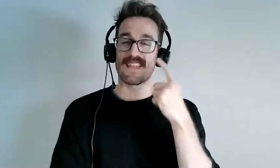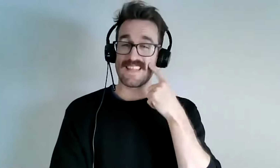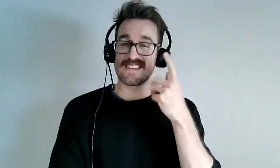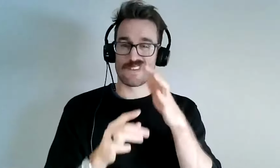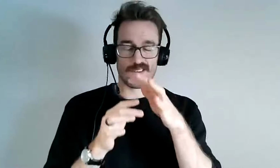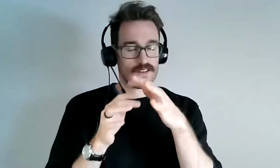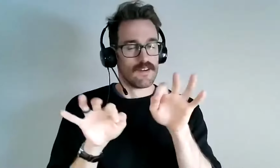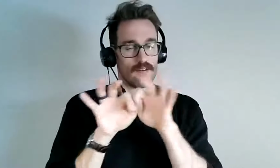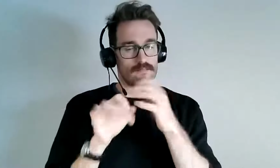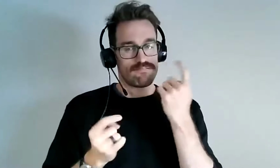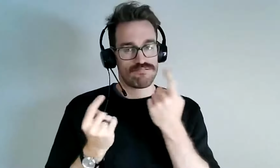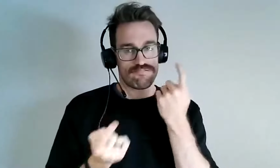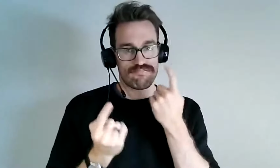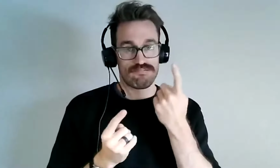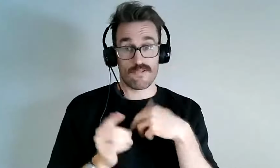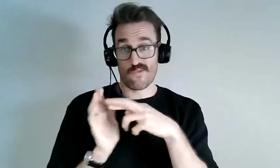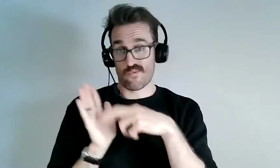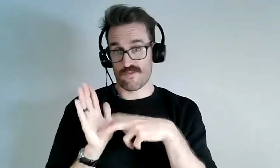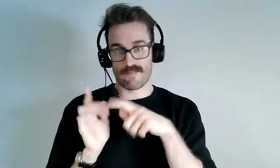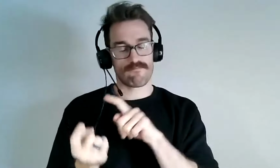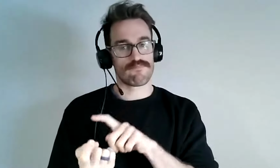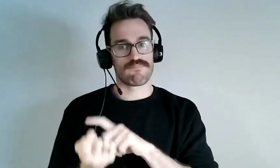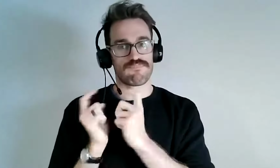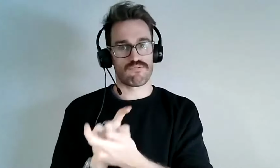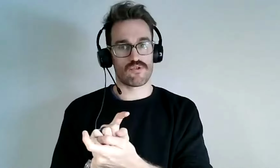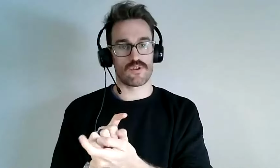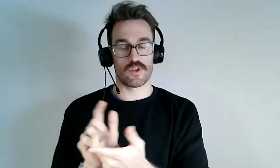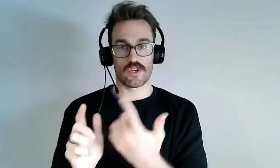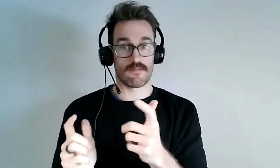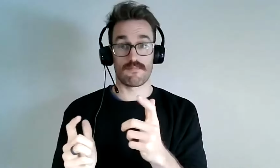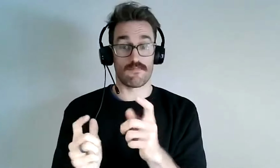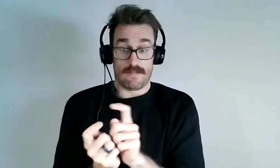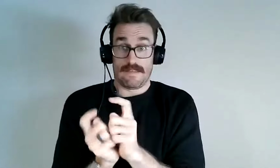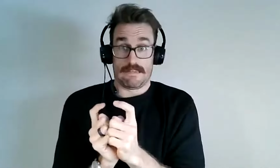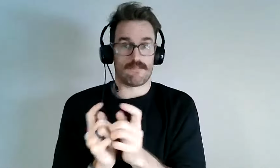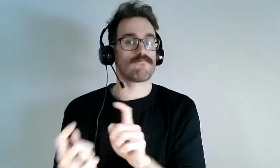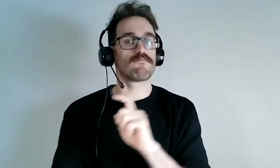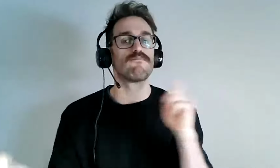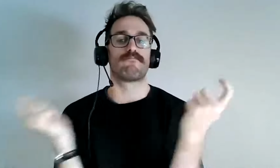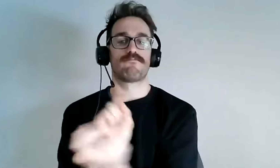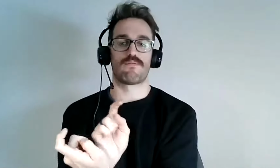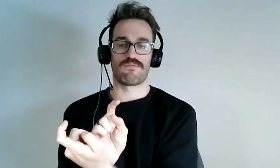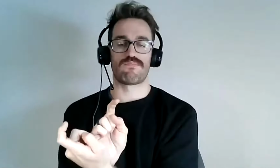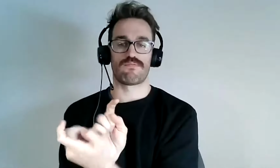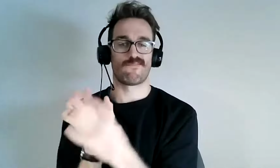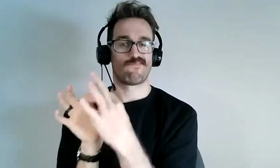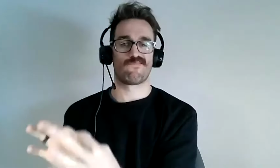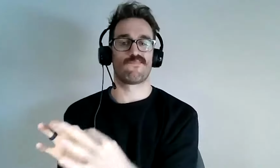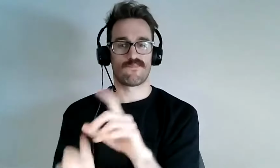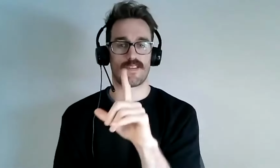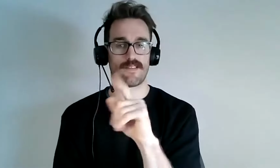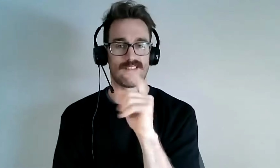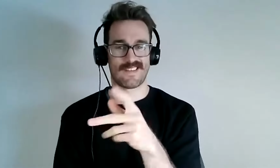about, changing the rules really hugely in respect to long-term care. And I just want to pick up, I think there was